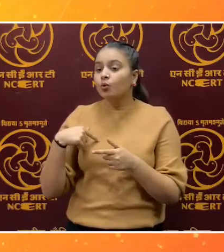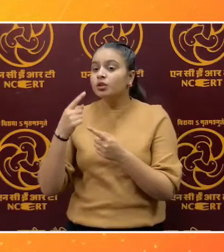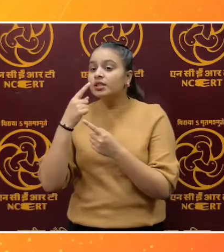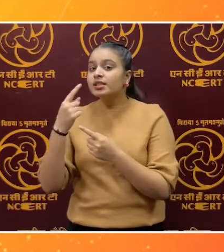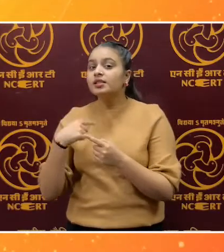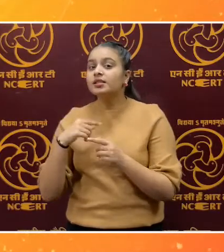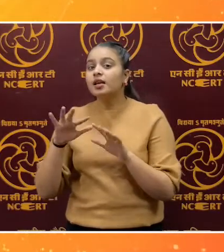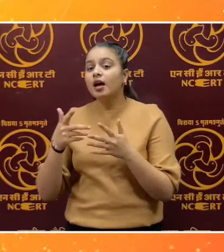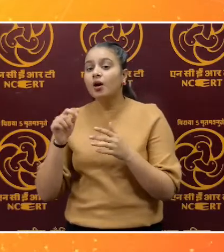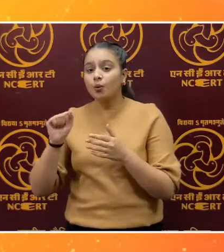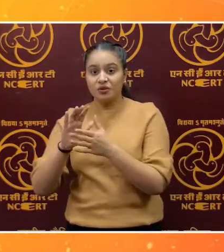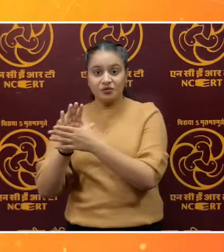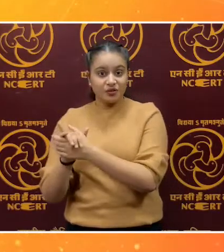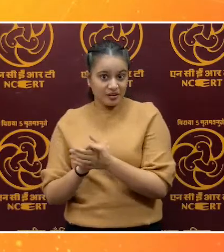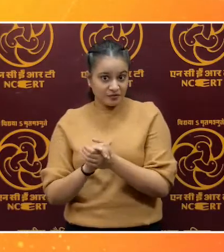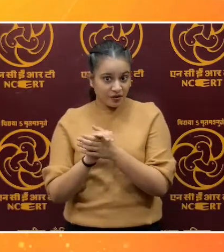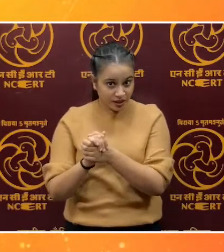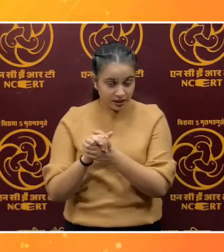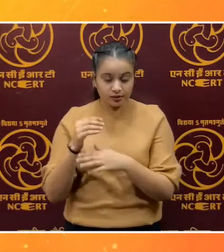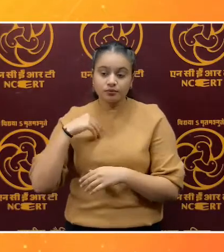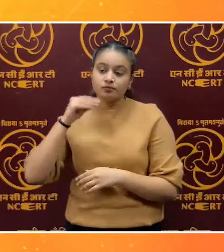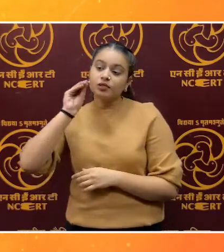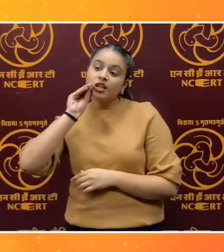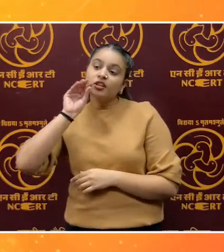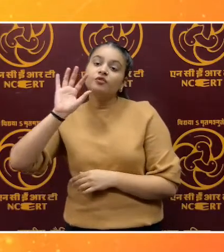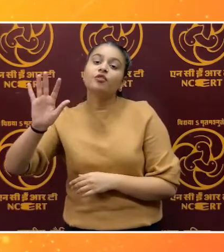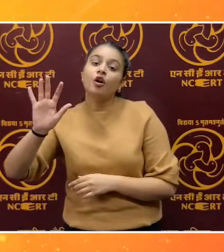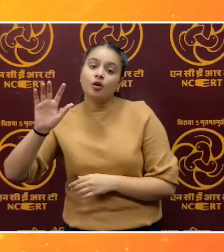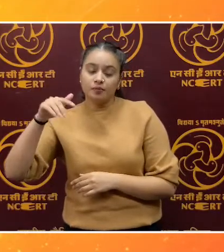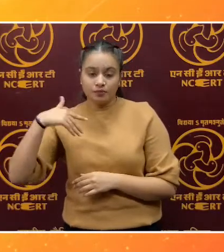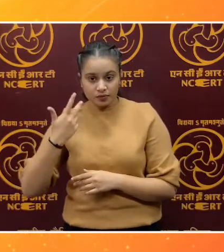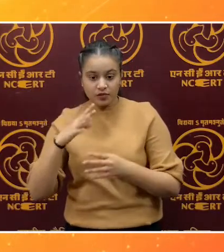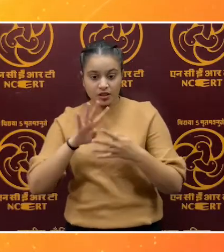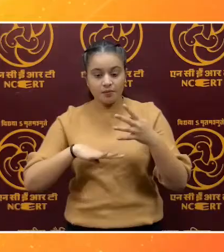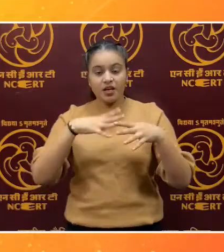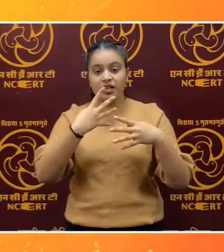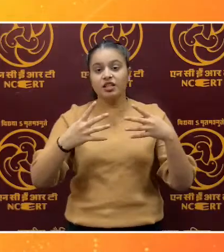jungle, tell them that I send them greetings from my cage."